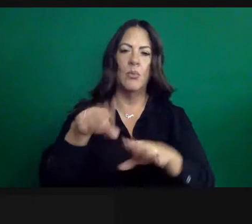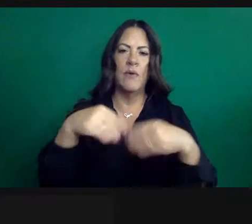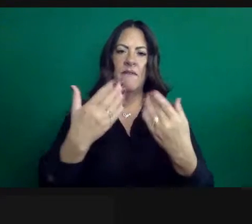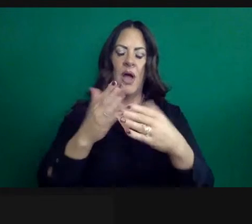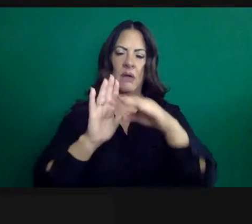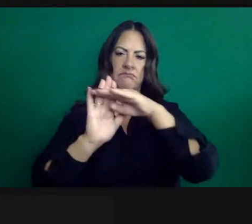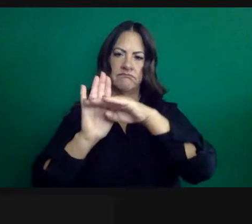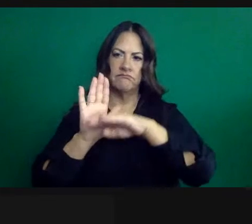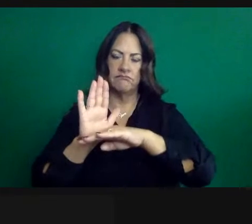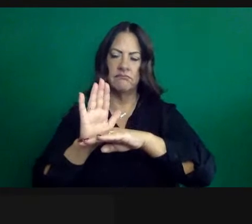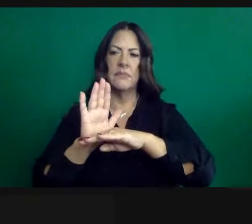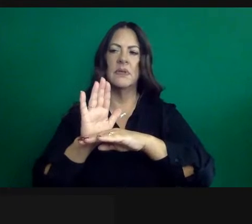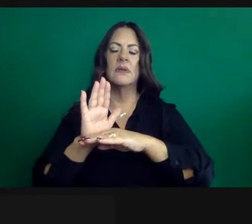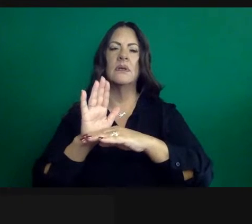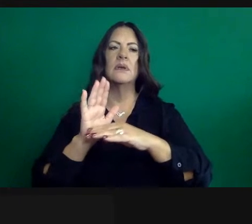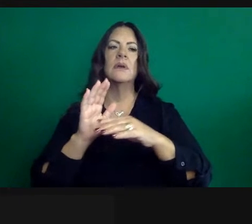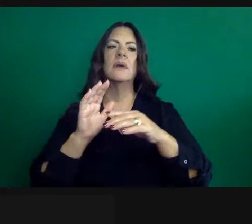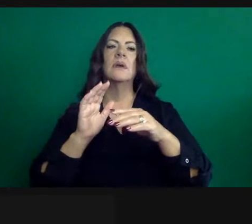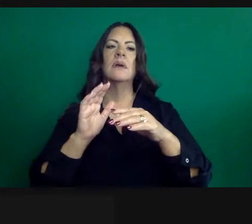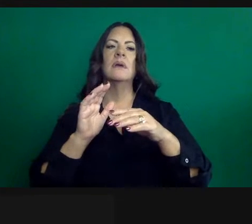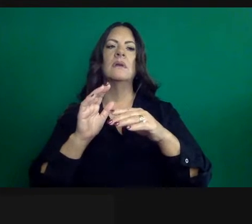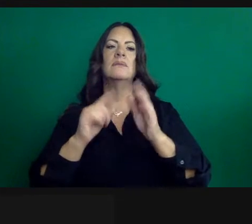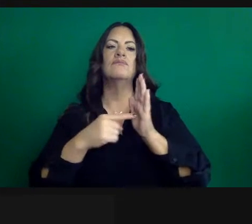guidelines and crisis care